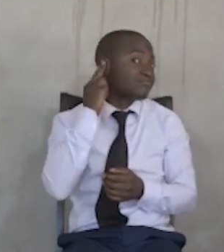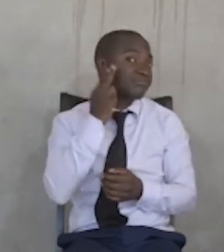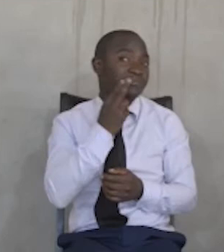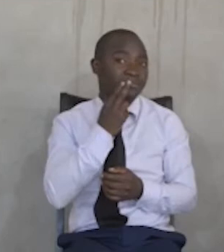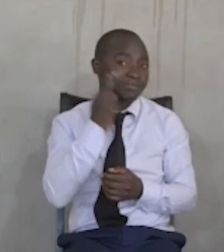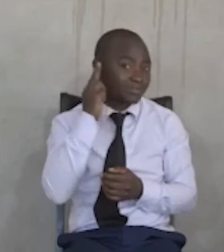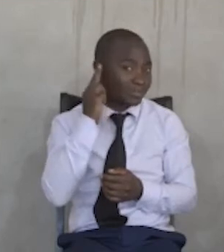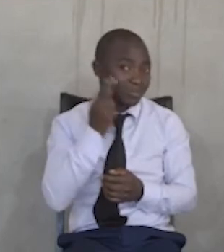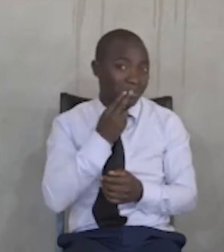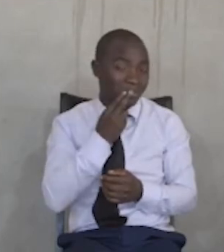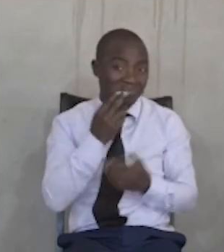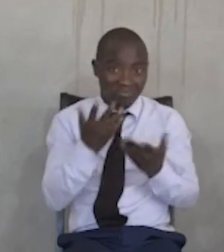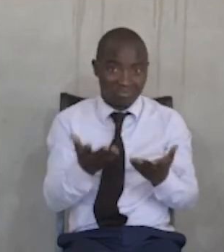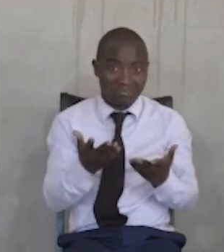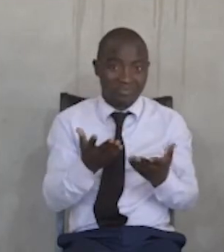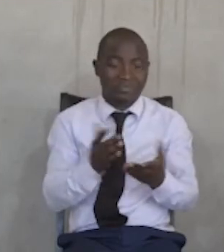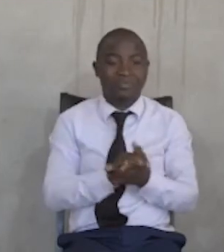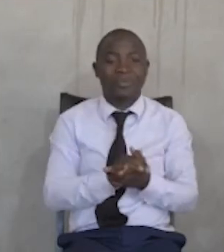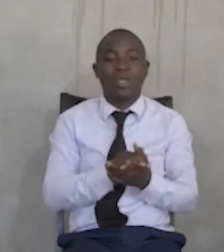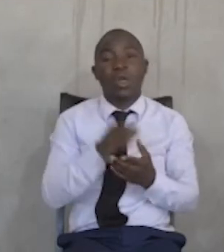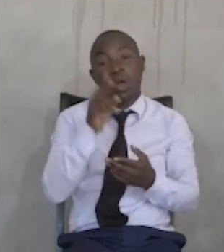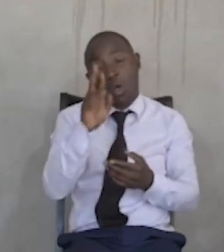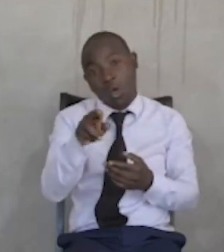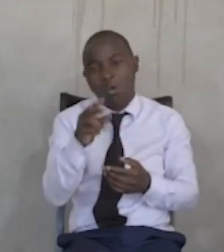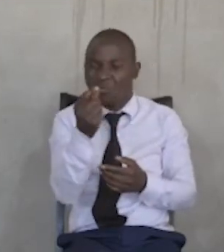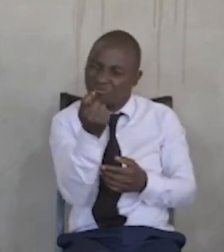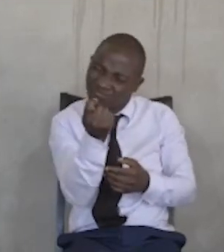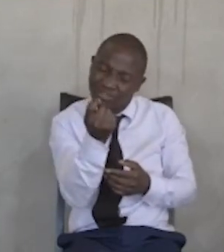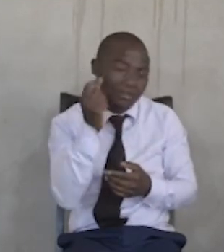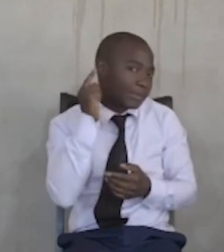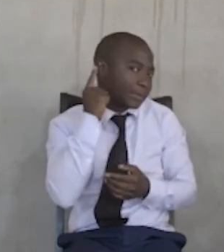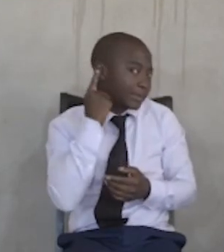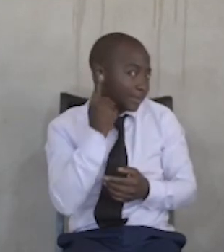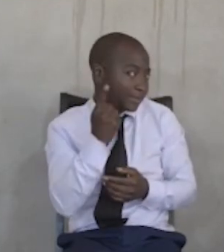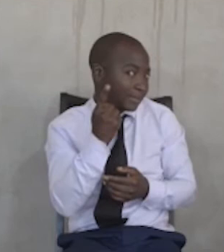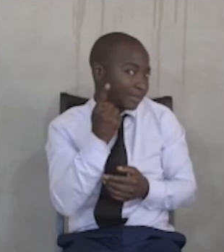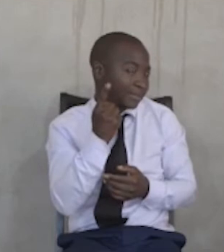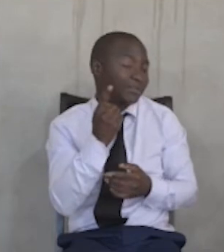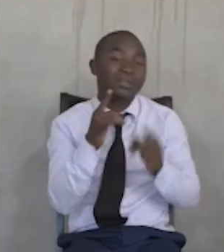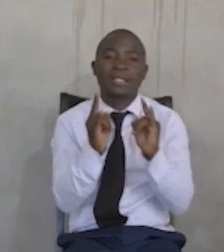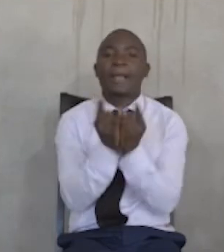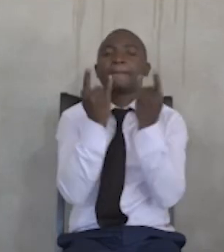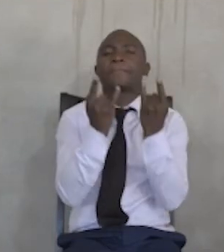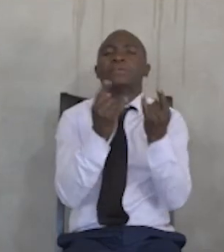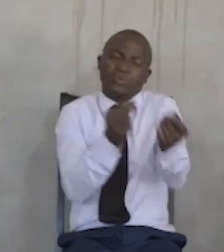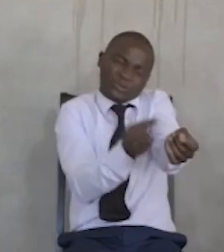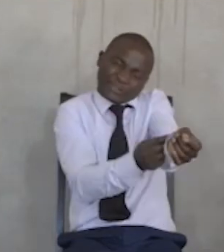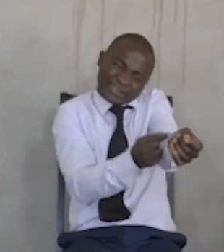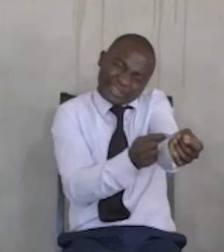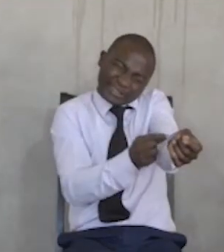of some damage to the genetic material. So when we are faced